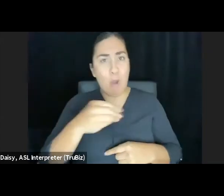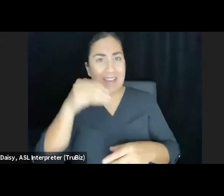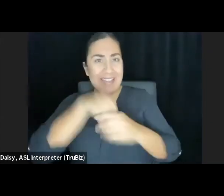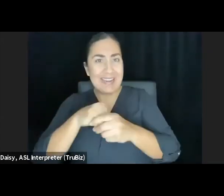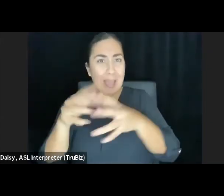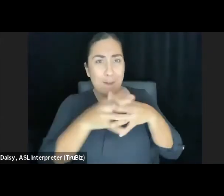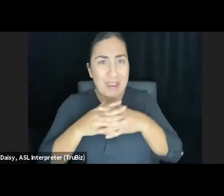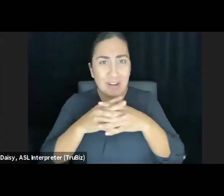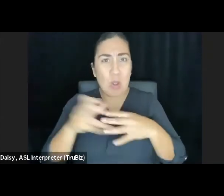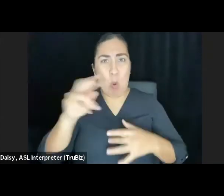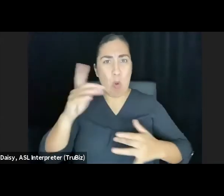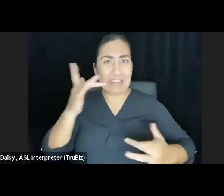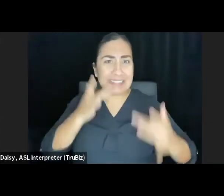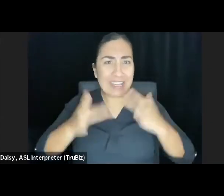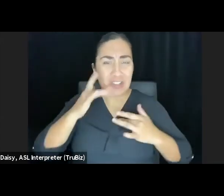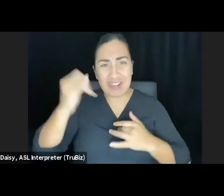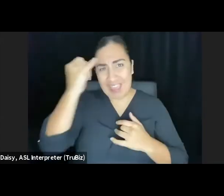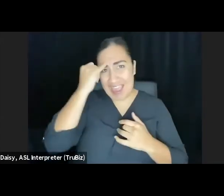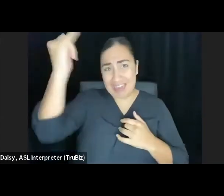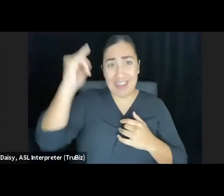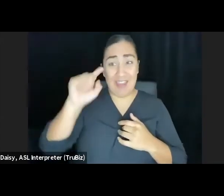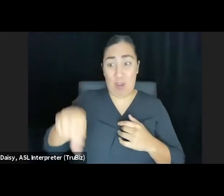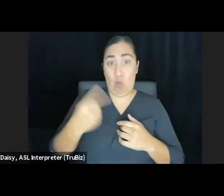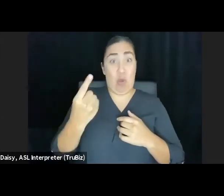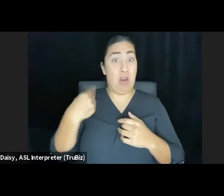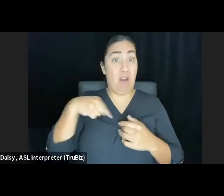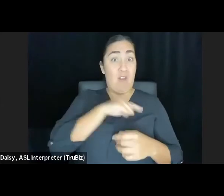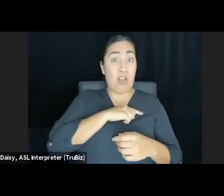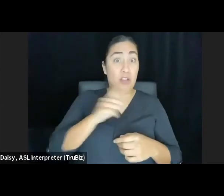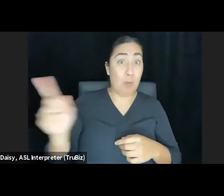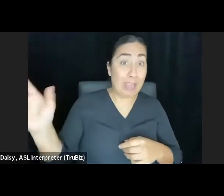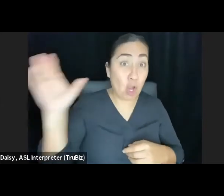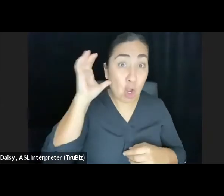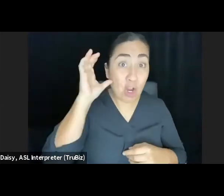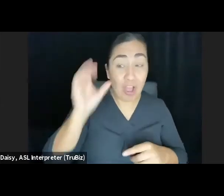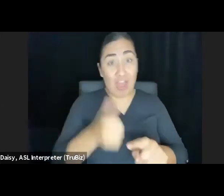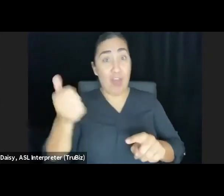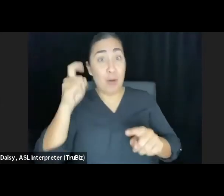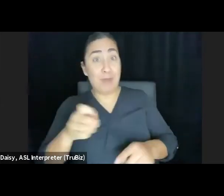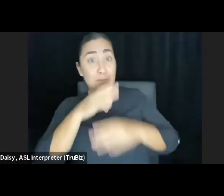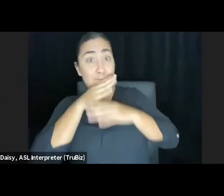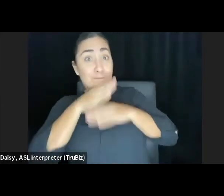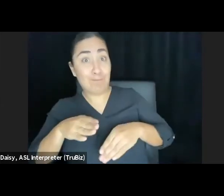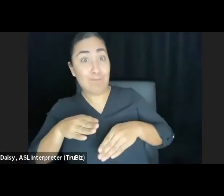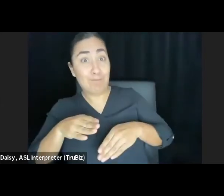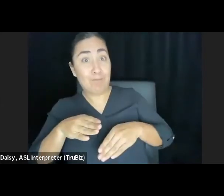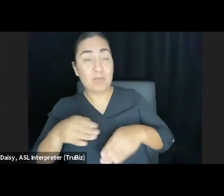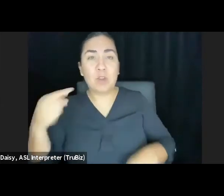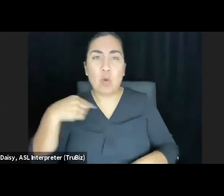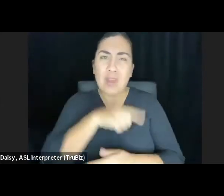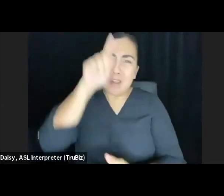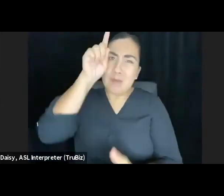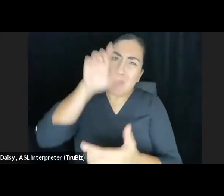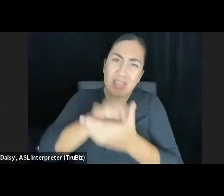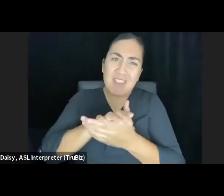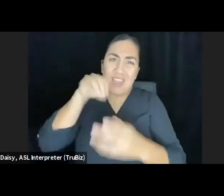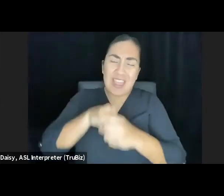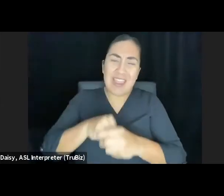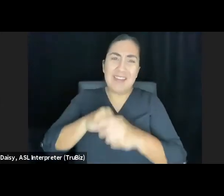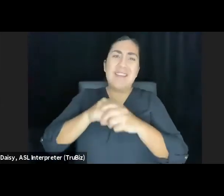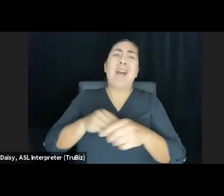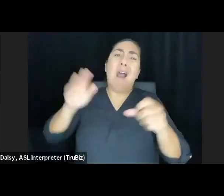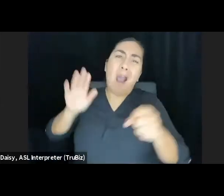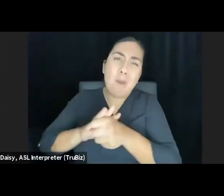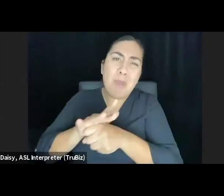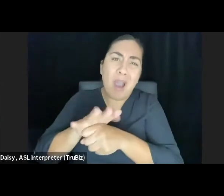scarcity and the idea that for one of us to be heard, the other must be silenced. We believe in abundance. We understand